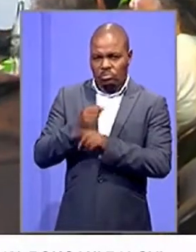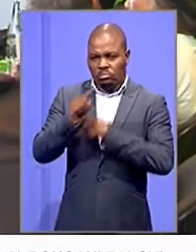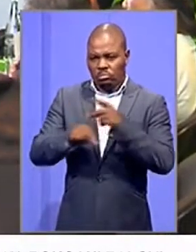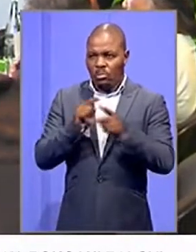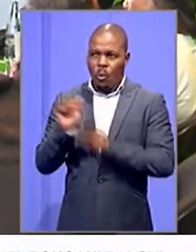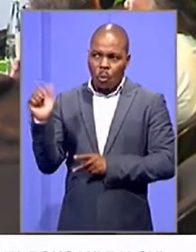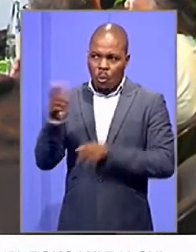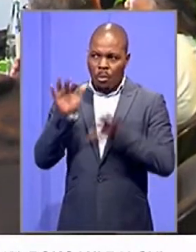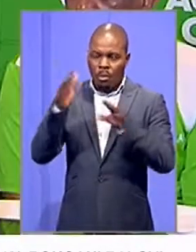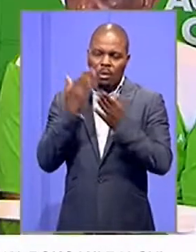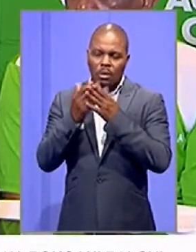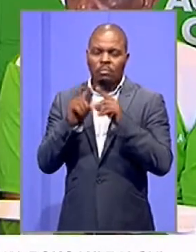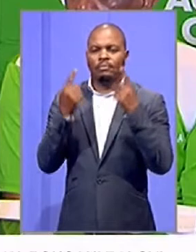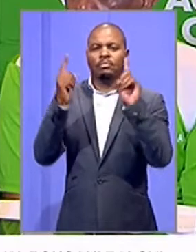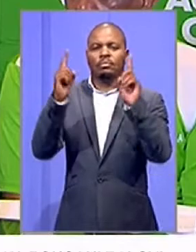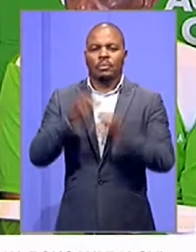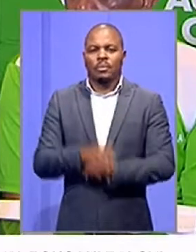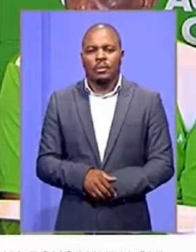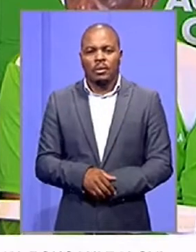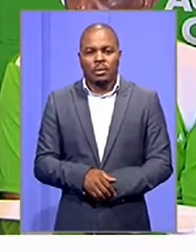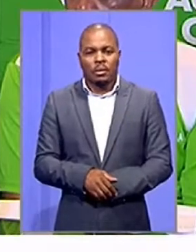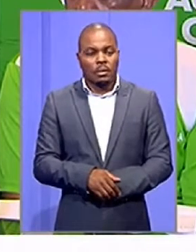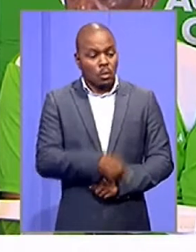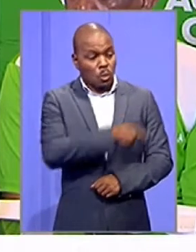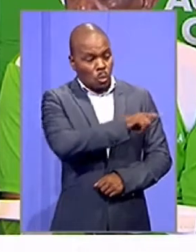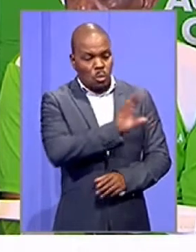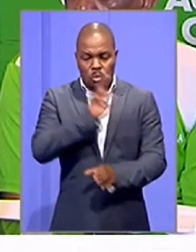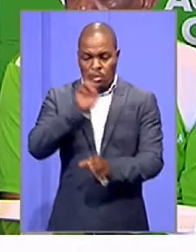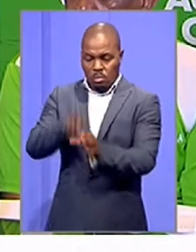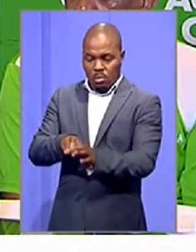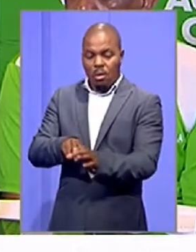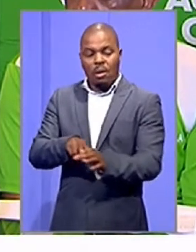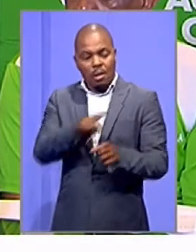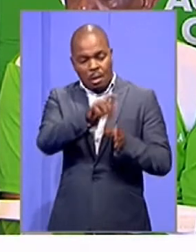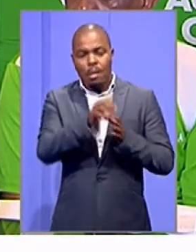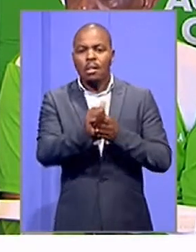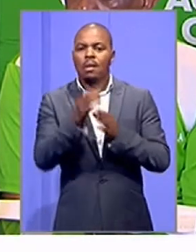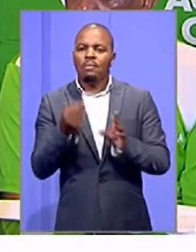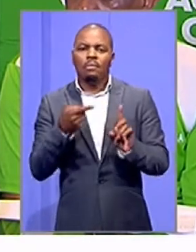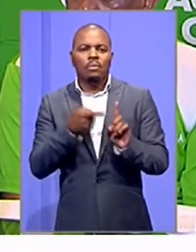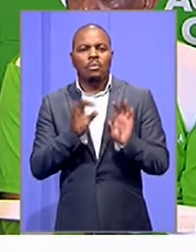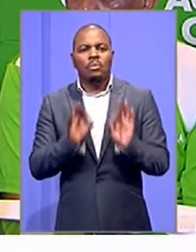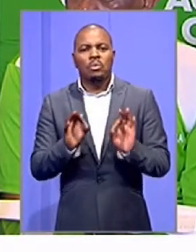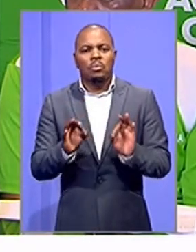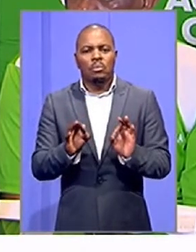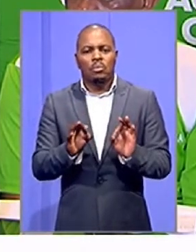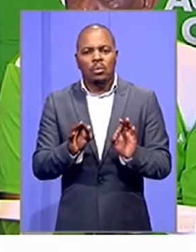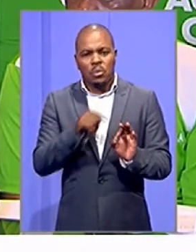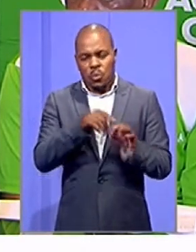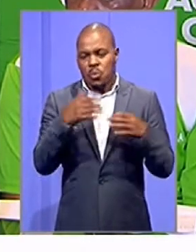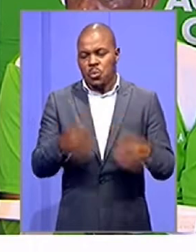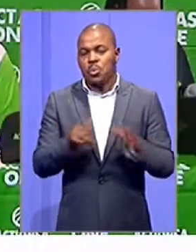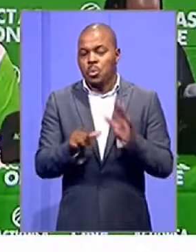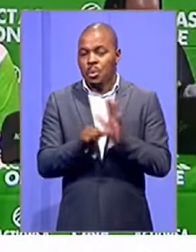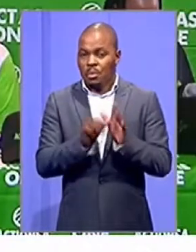for all. What he brings to this organization by way of leadership is something in which we will place a premium going